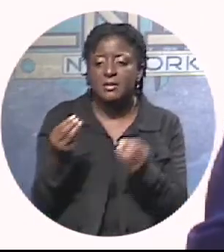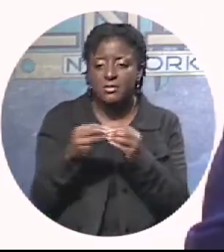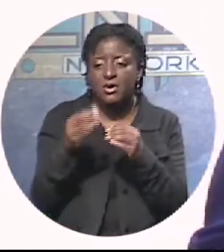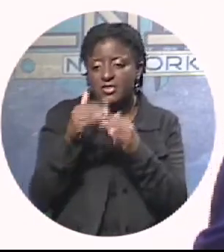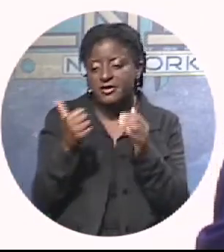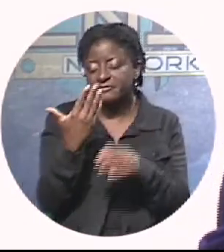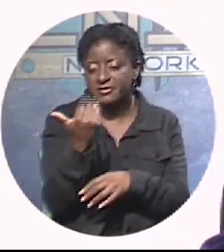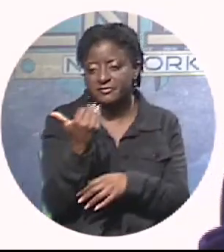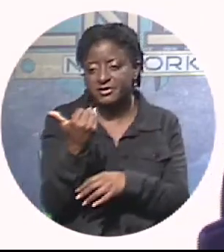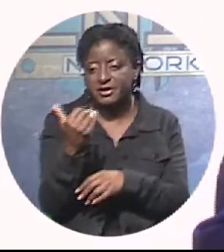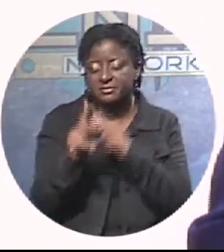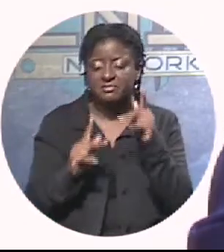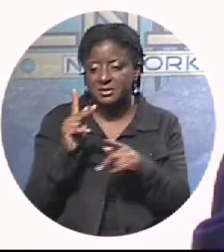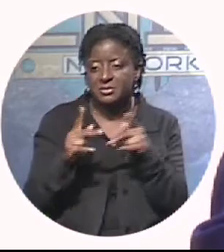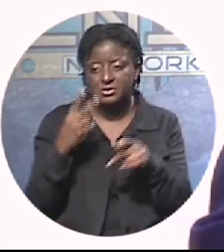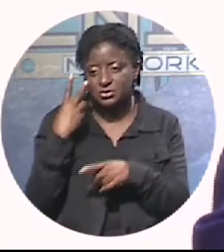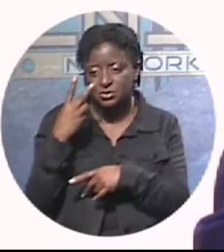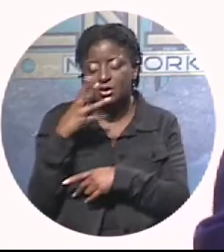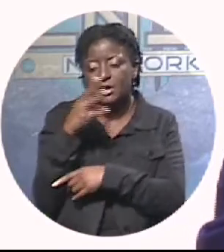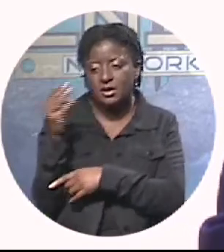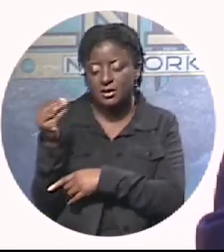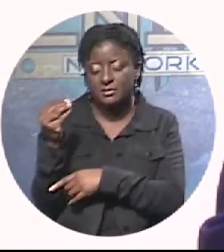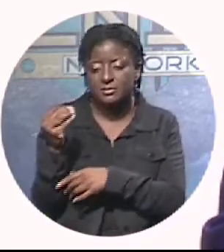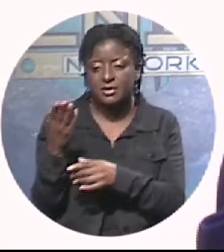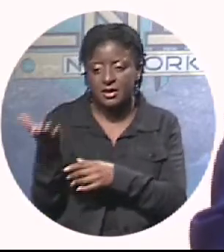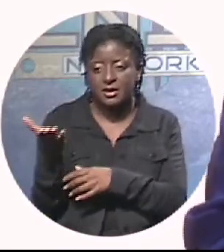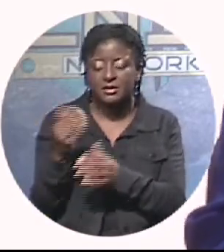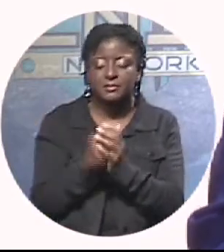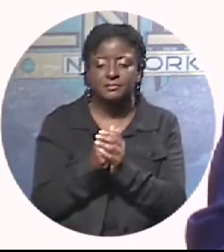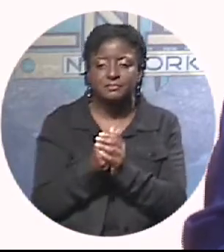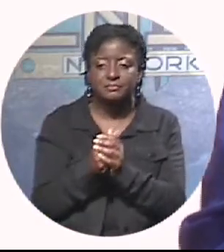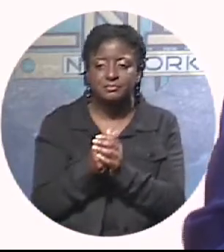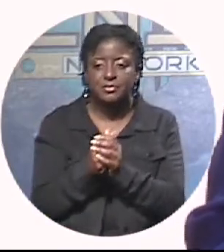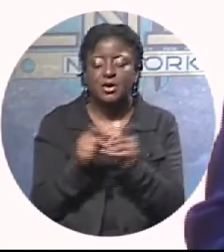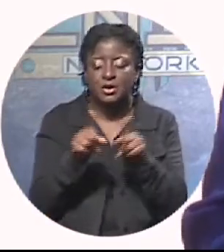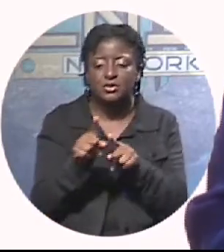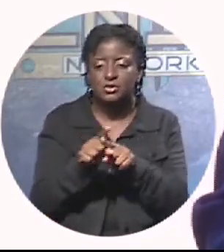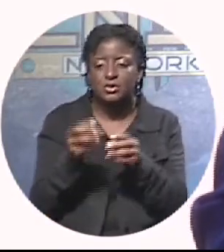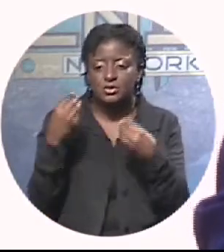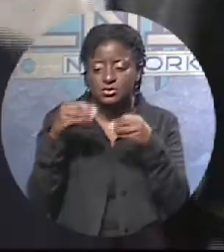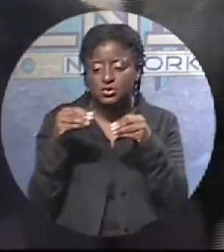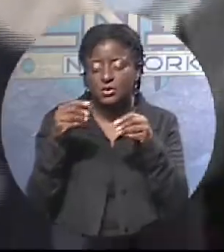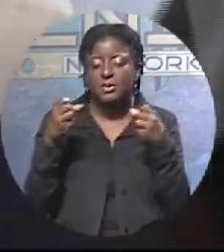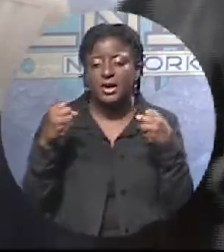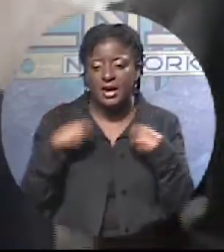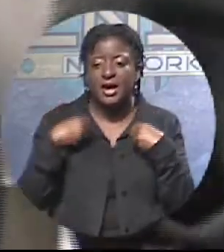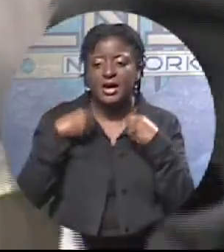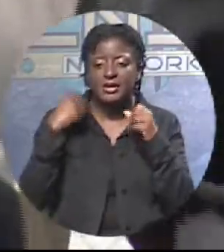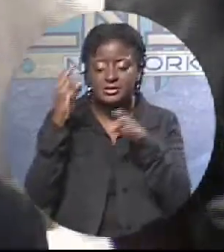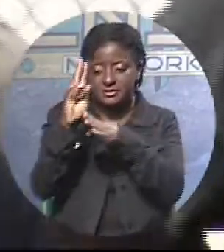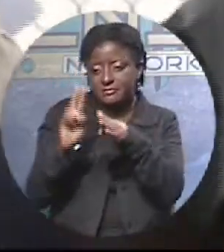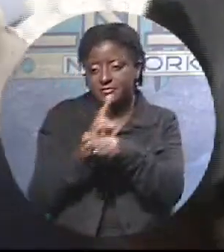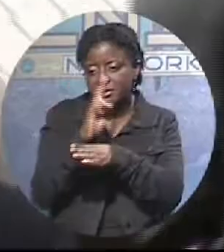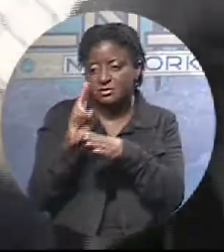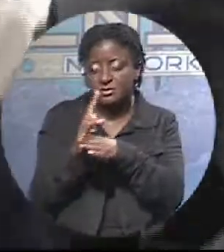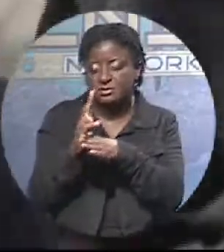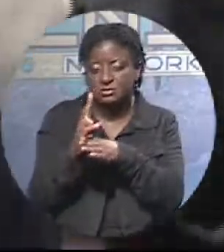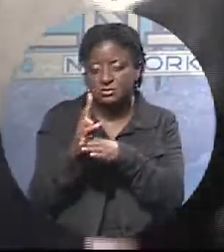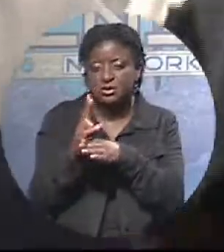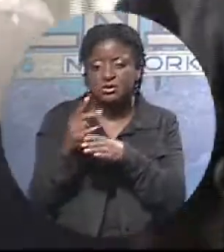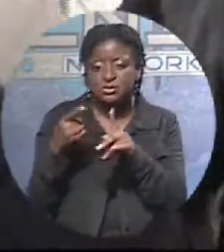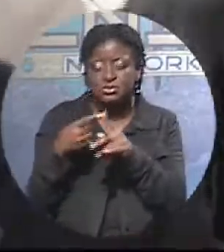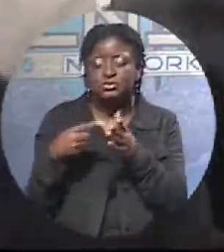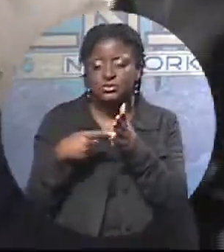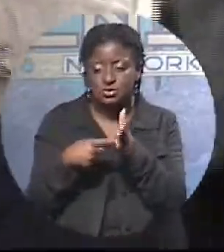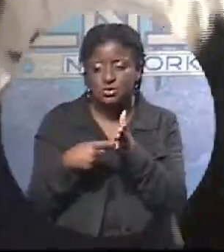He also claims that a convenience store called BK's has surveillance footage that can back up his story. The court noted his alibi, however, bail